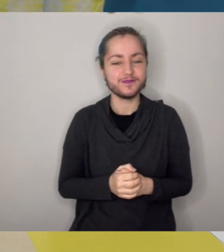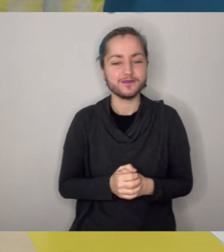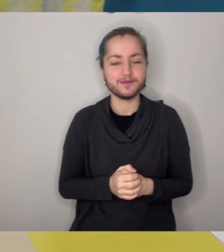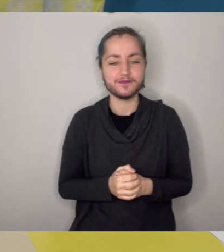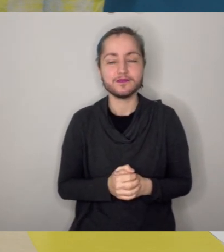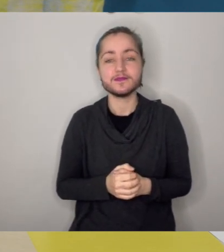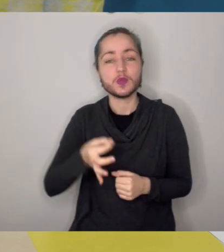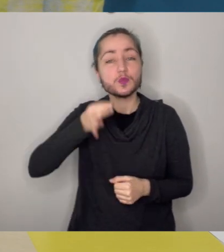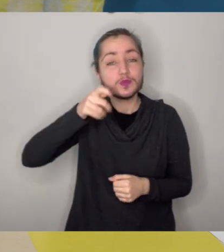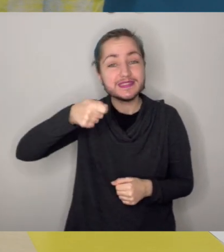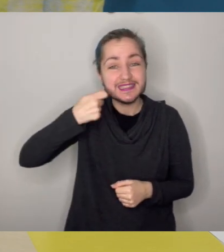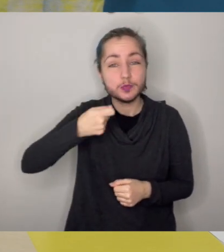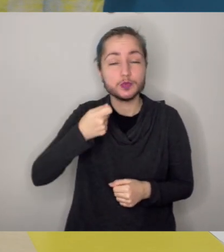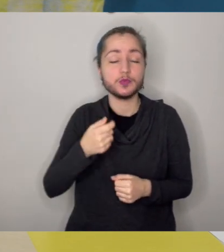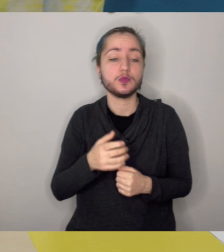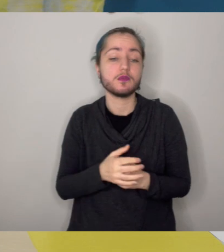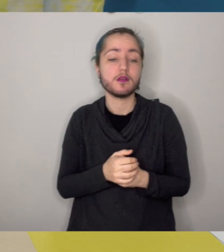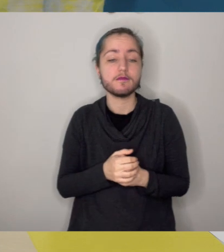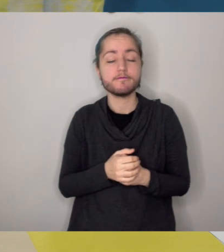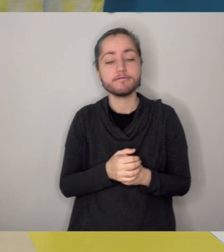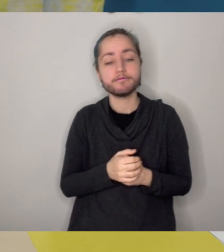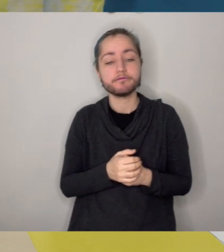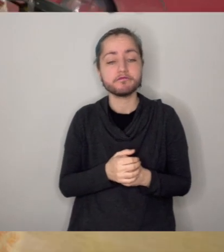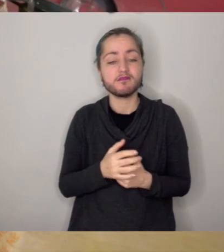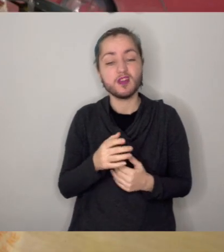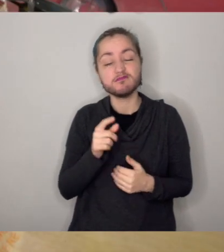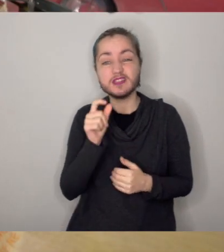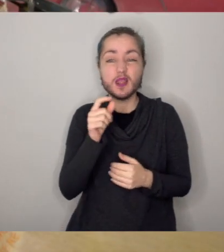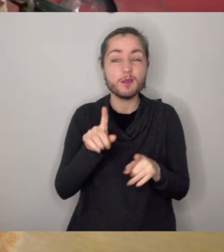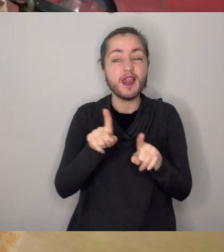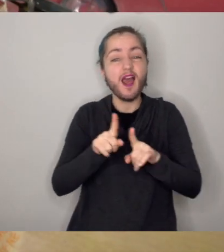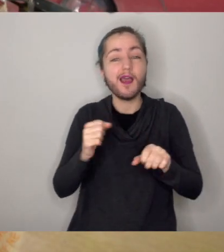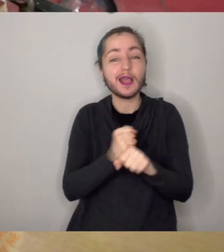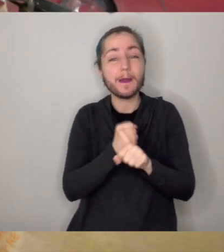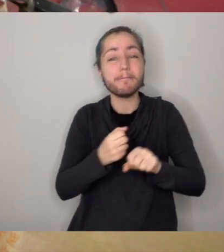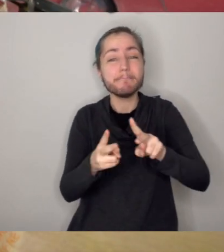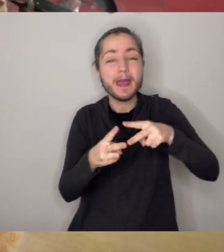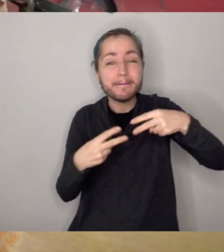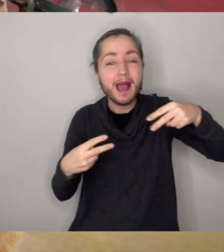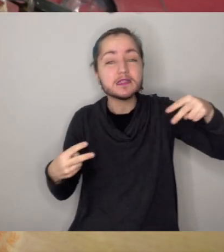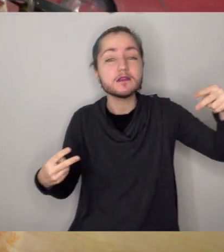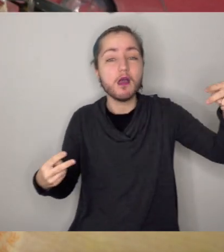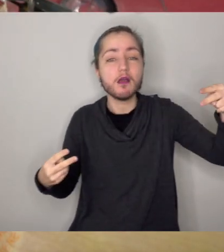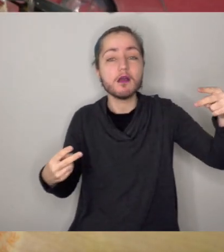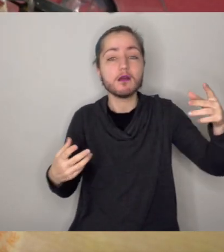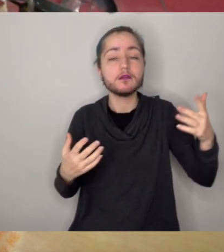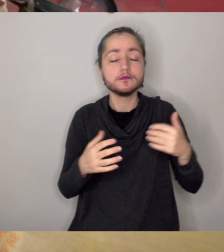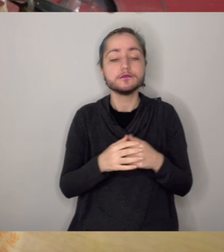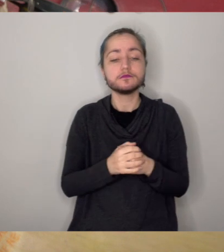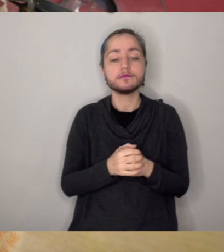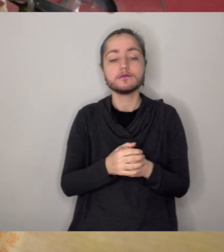gonna take your smaller spoon, and it's a little bit like you are making